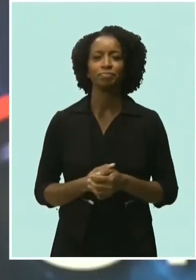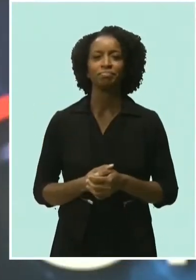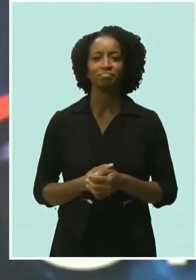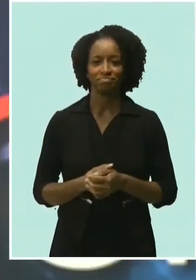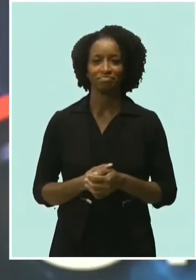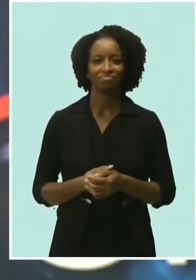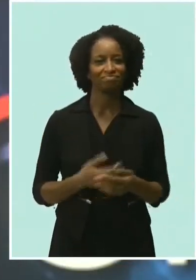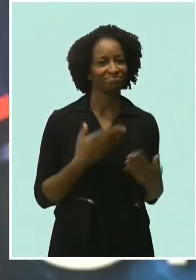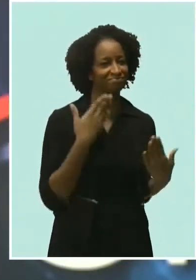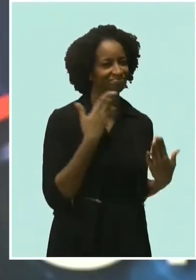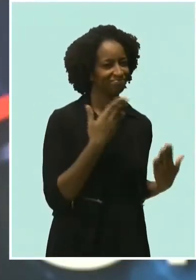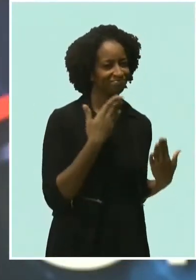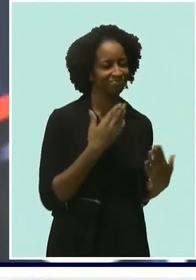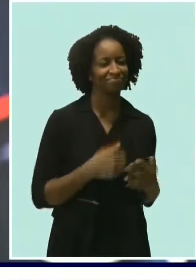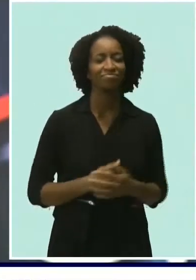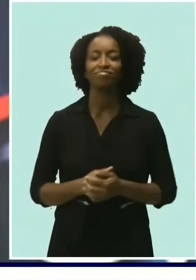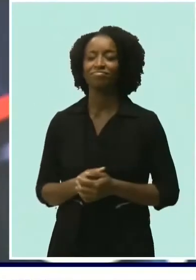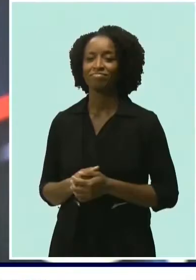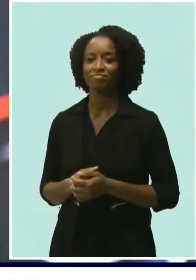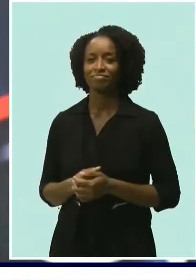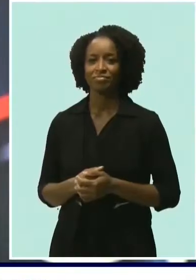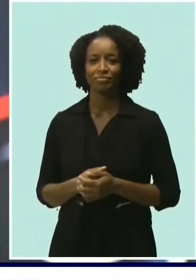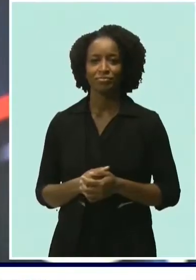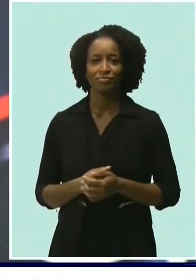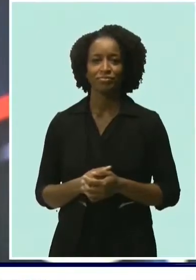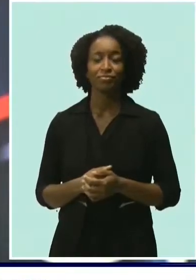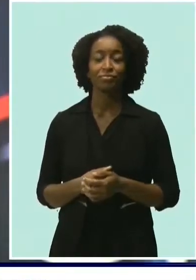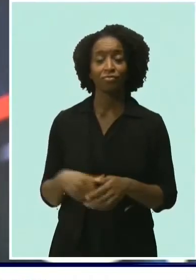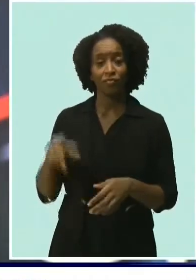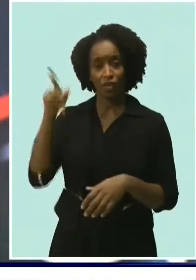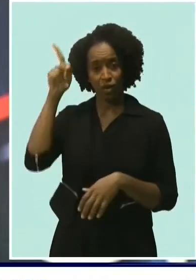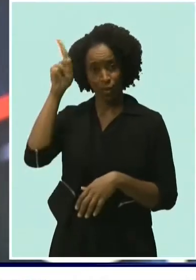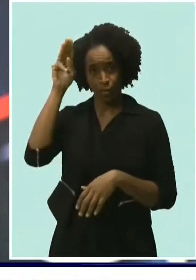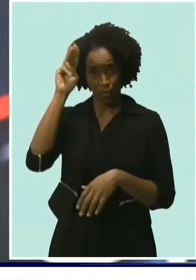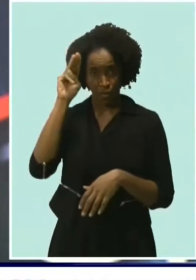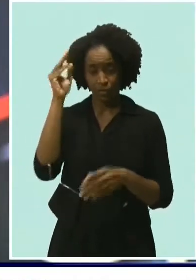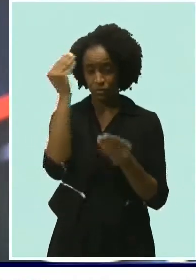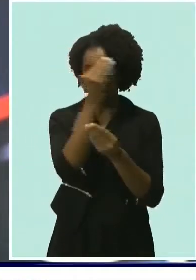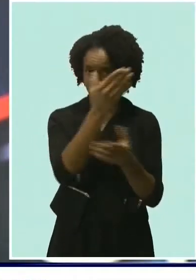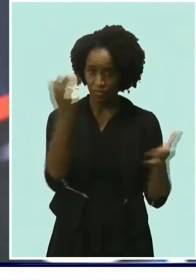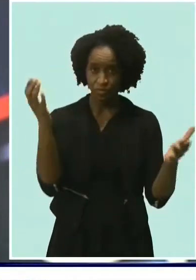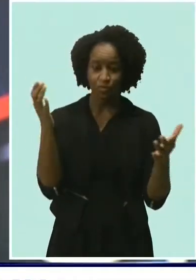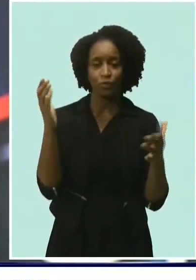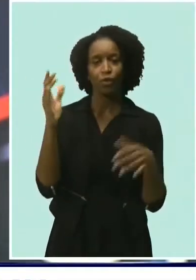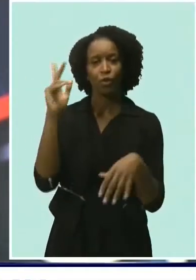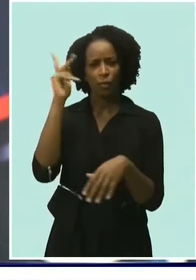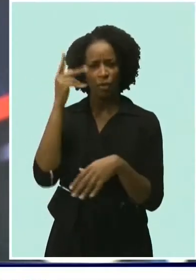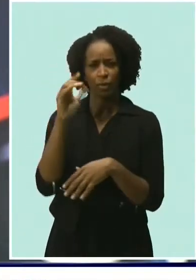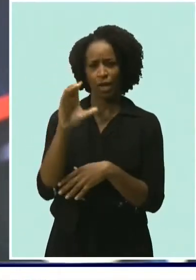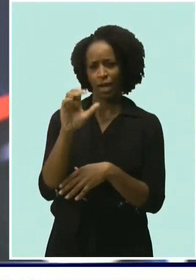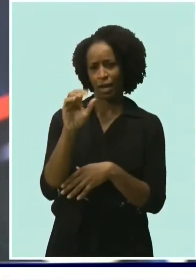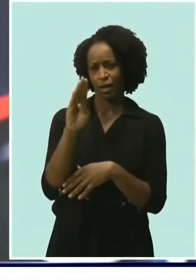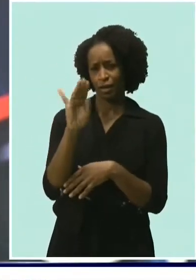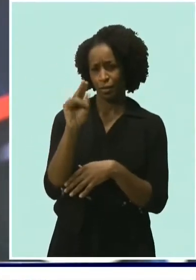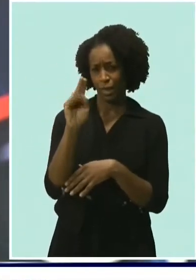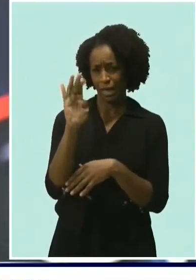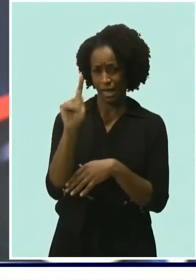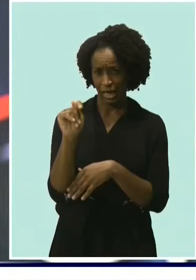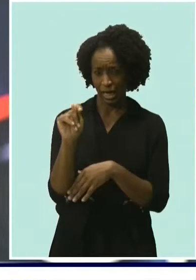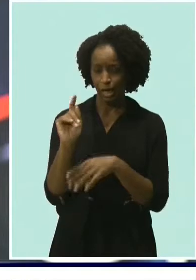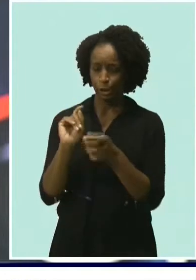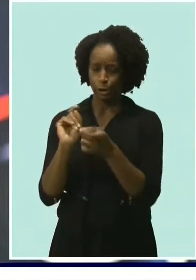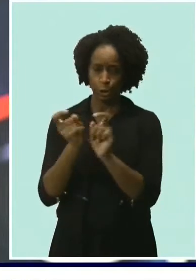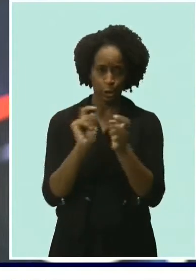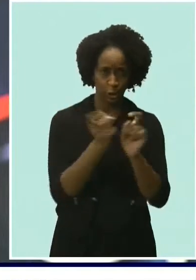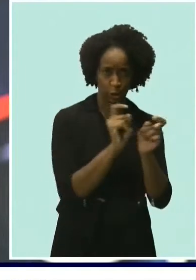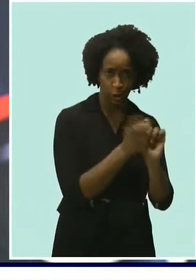Carrie. Well, less than 24 hours after Prime Minister Mia Amor-Motley announced her cabinet reshuffle, 2 ministers were sworn in. I